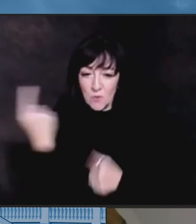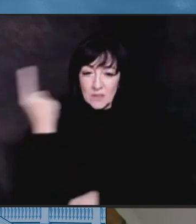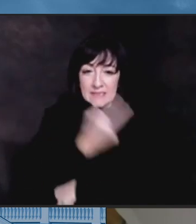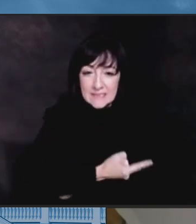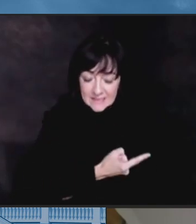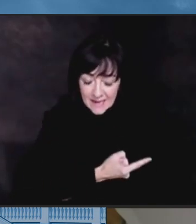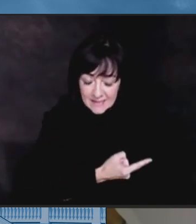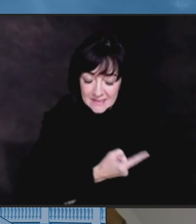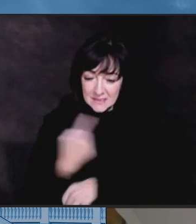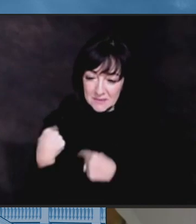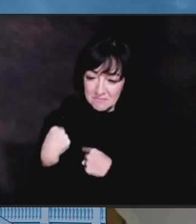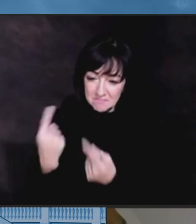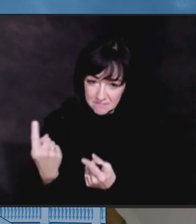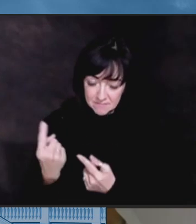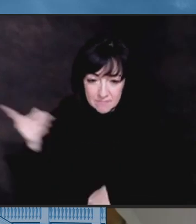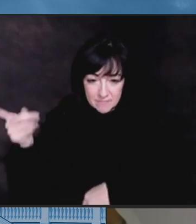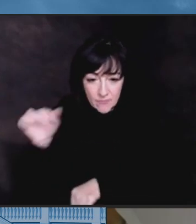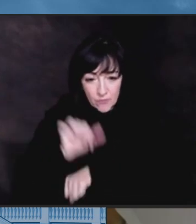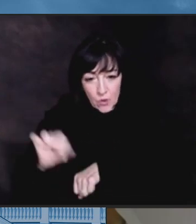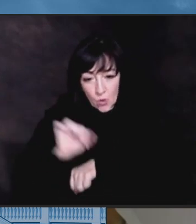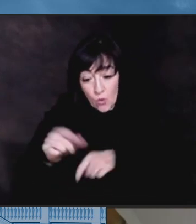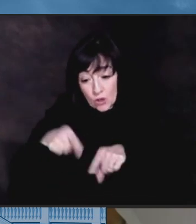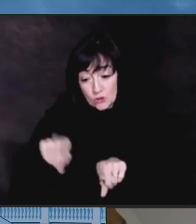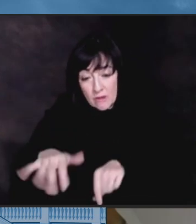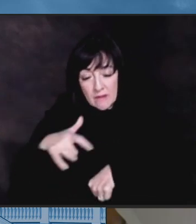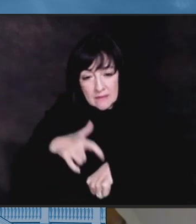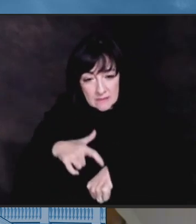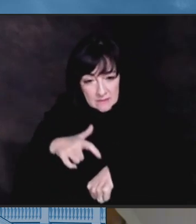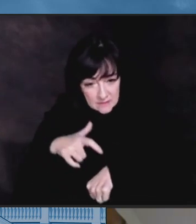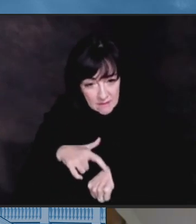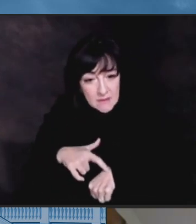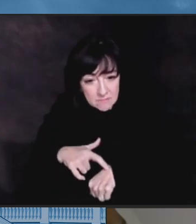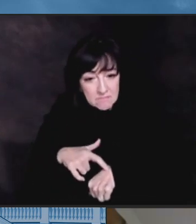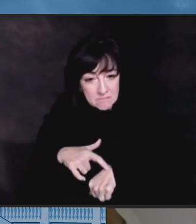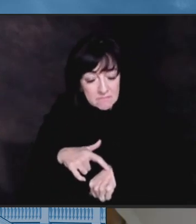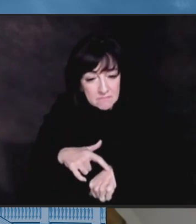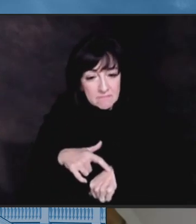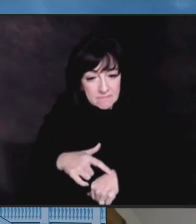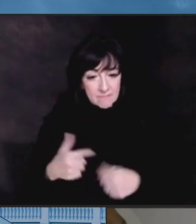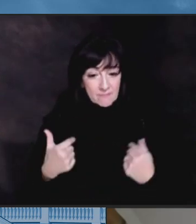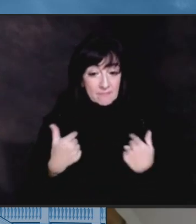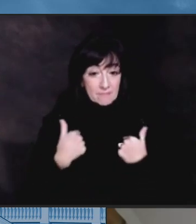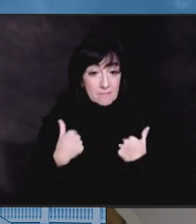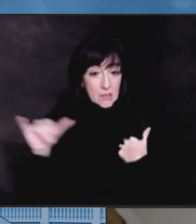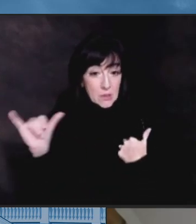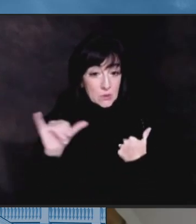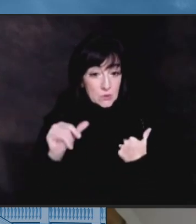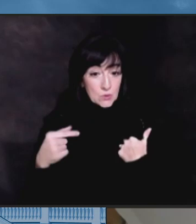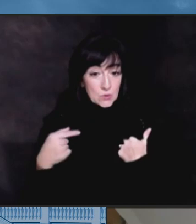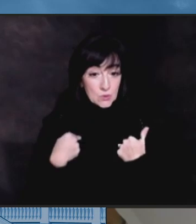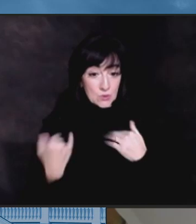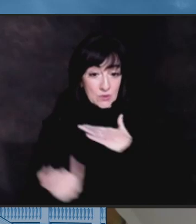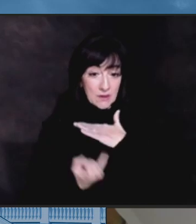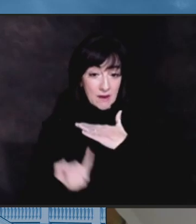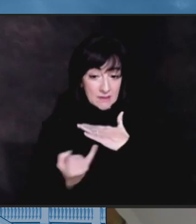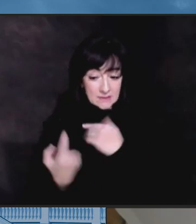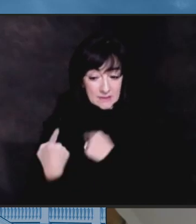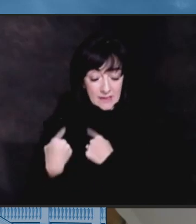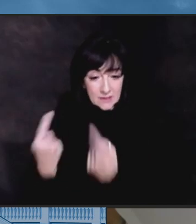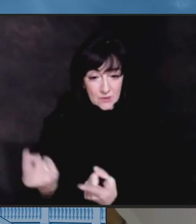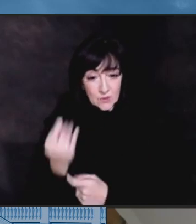working diligently during that period of time, and I'm coming off the bench as well,